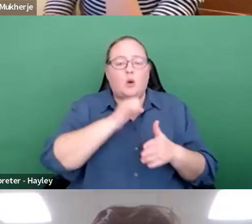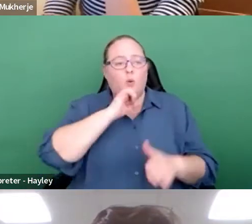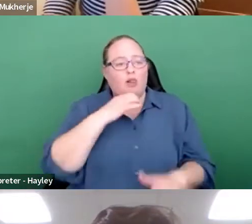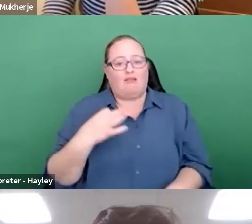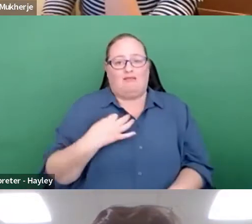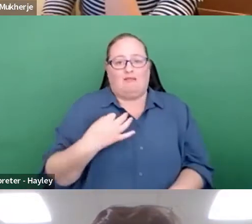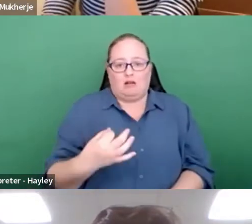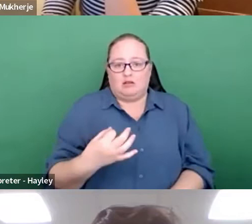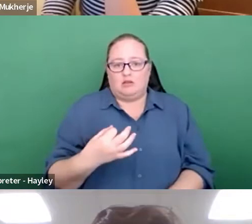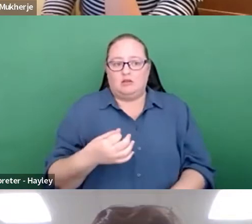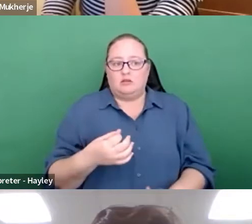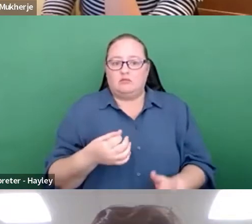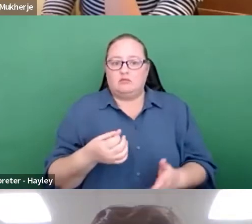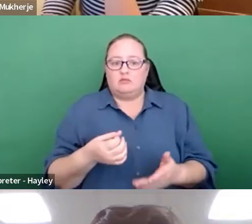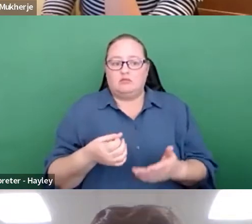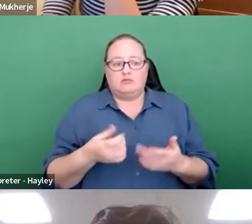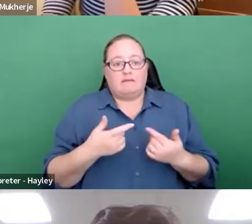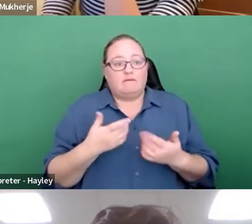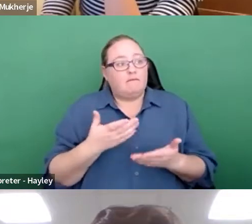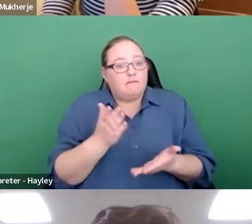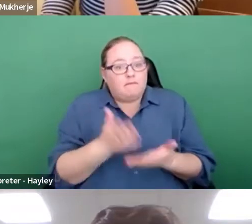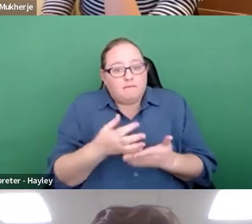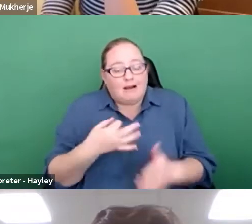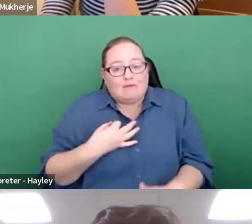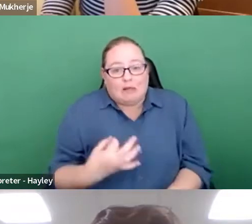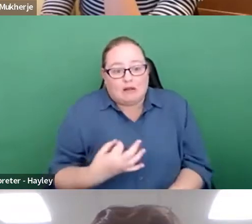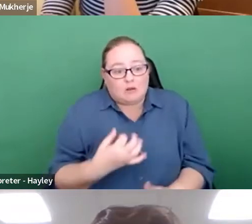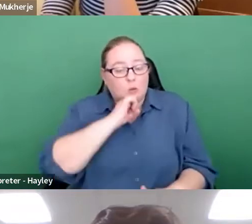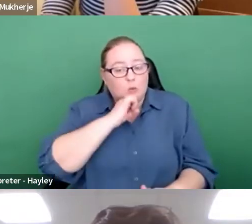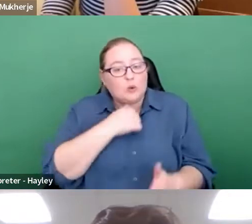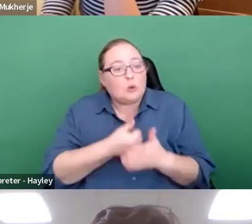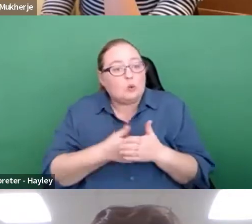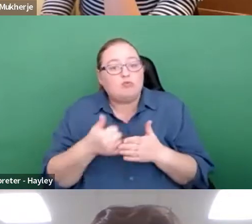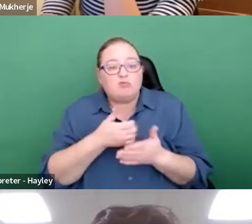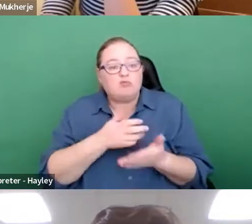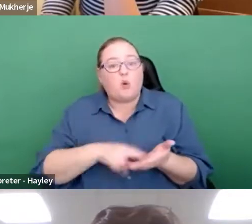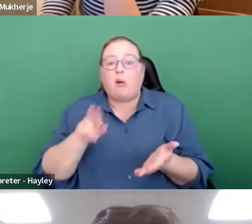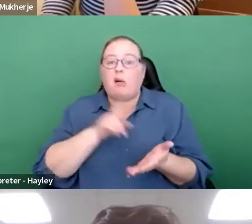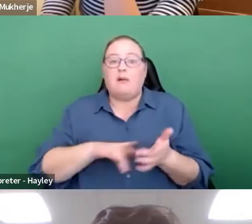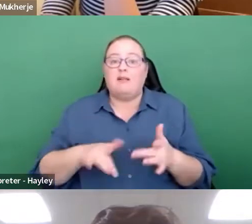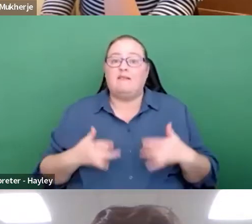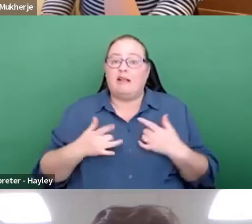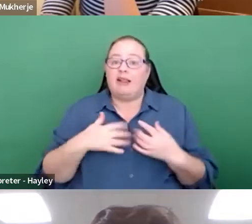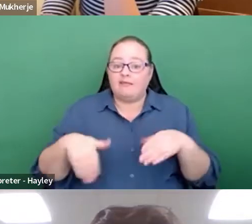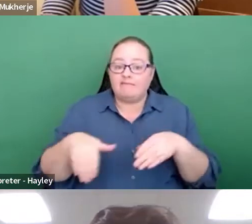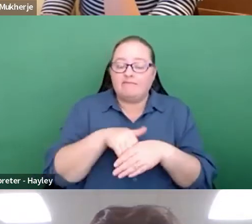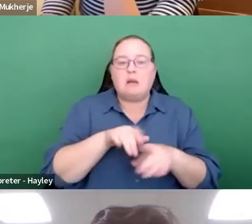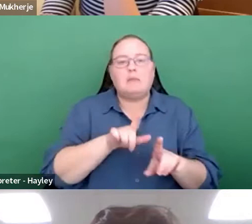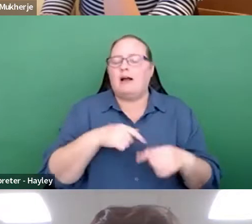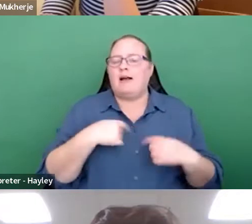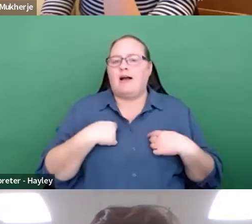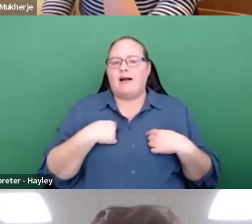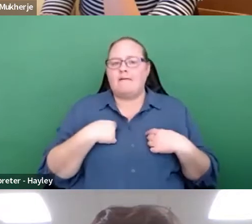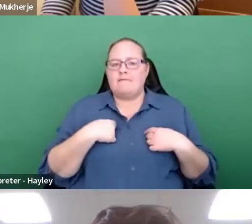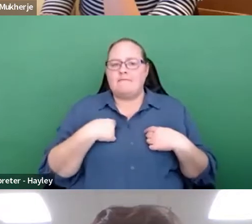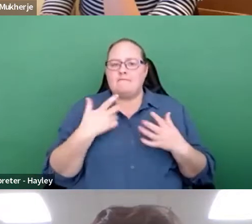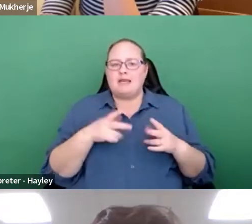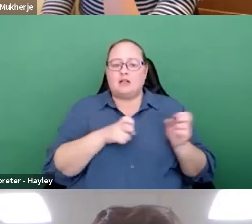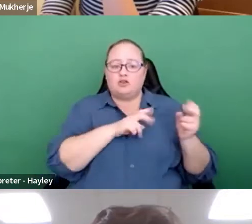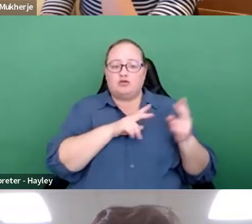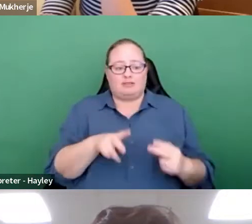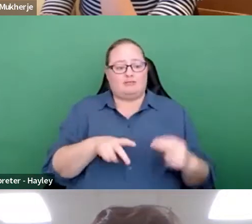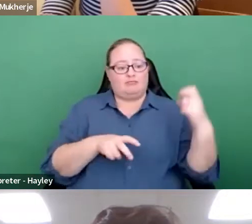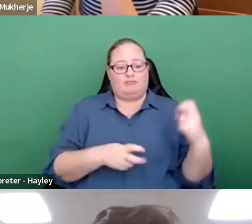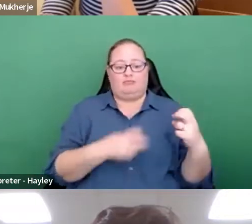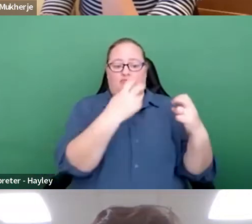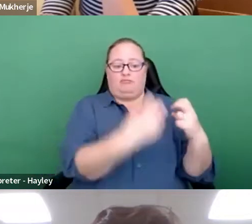totally normal for me to be there. I was on the street sitting next to a person who was begging. But again, I'm trying to provide, and